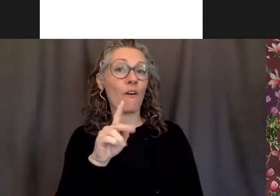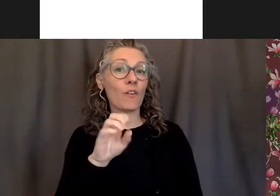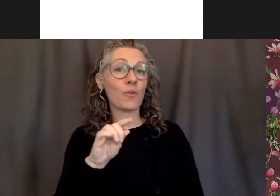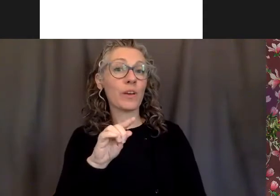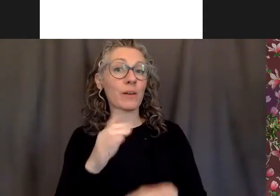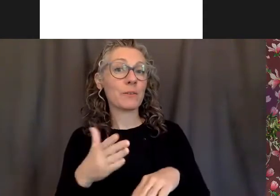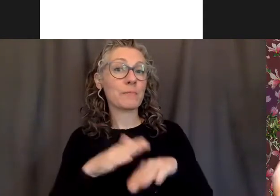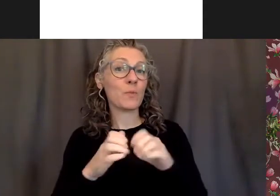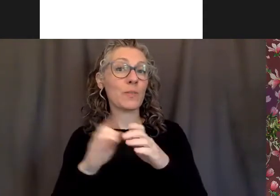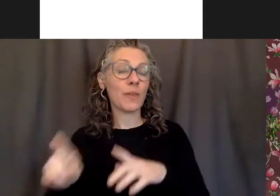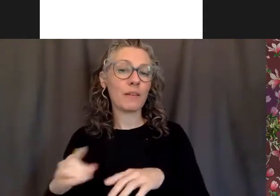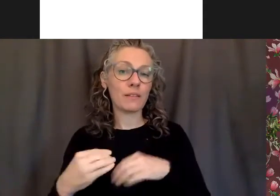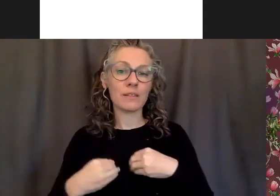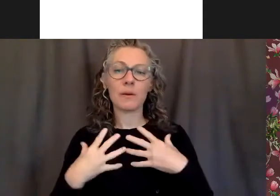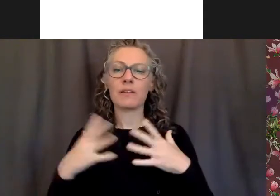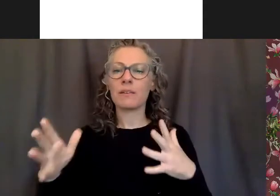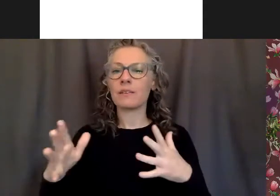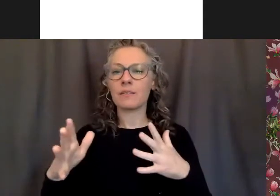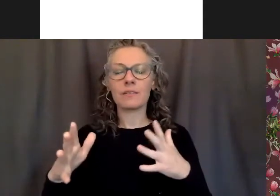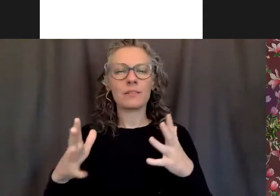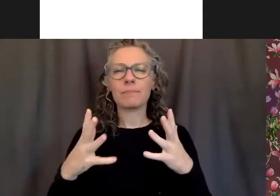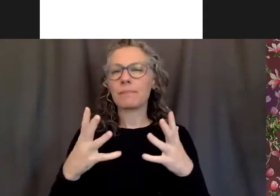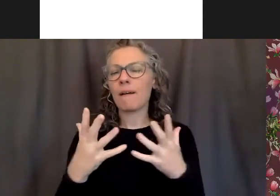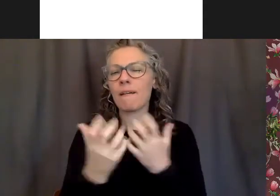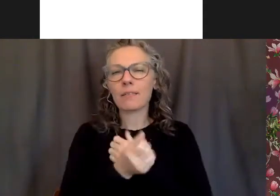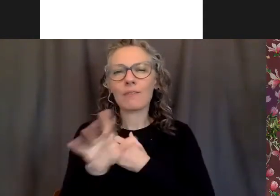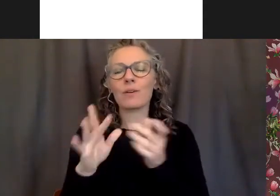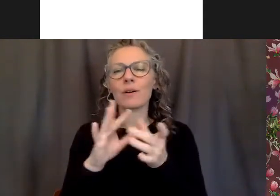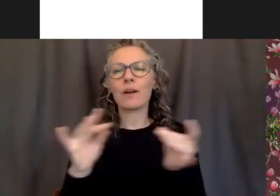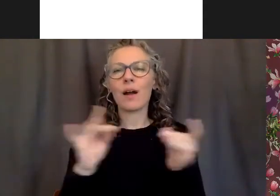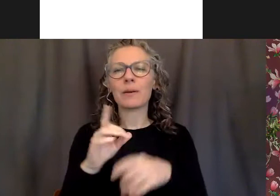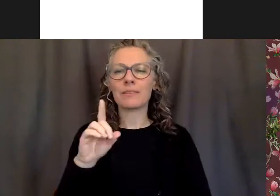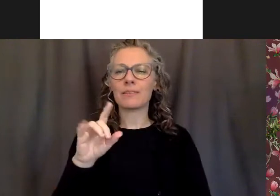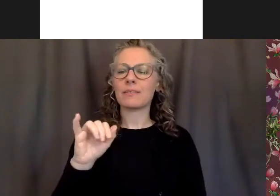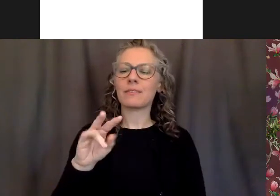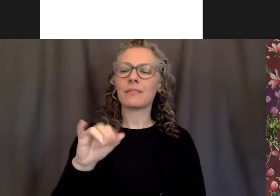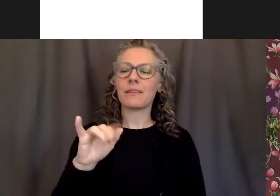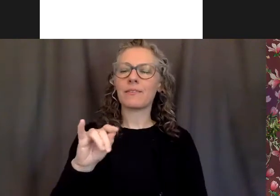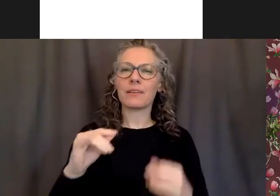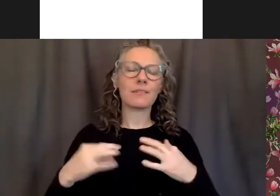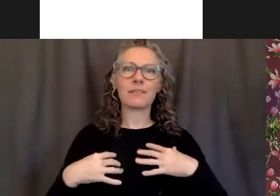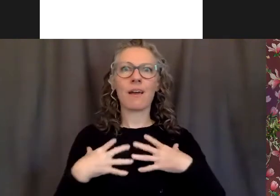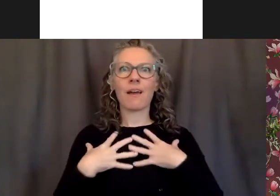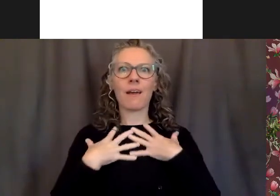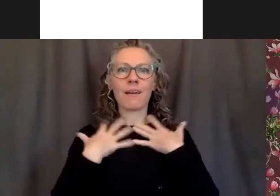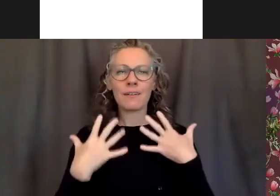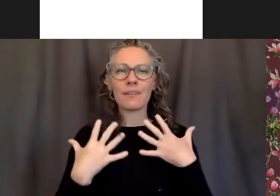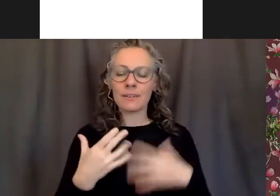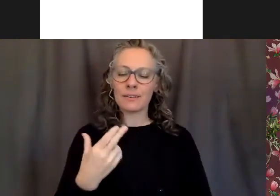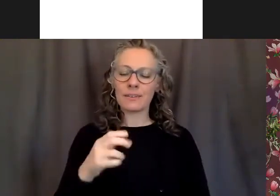what you contributed, just like the divine is just radiating. So Beautiful.